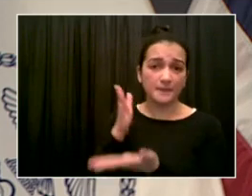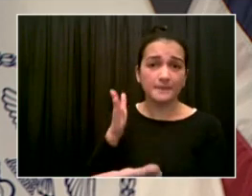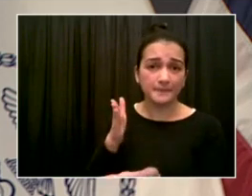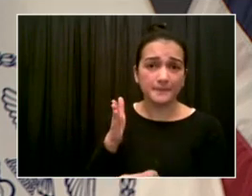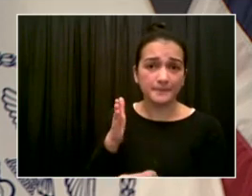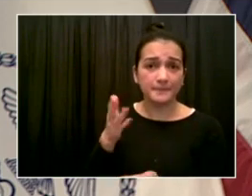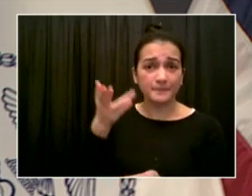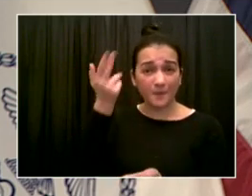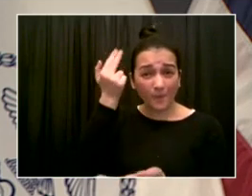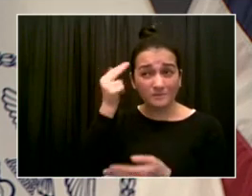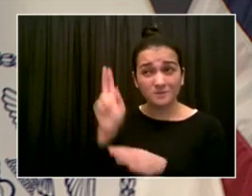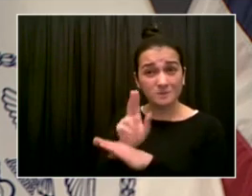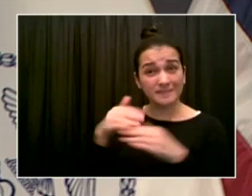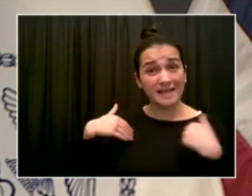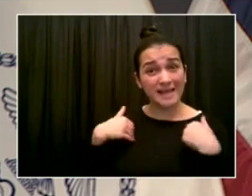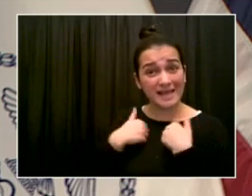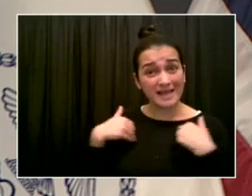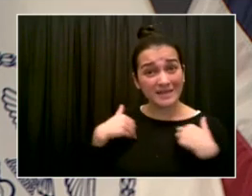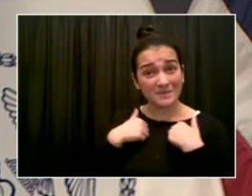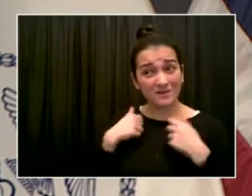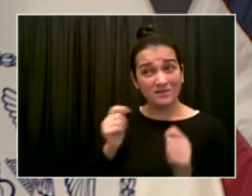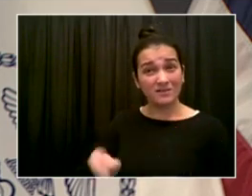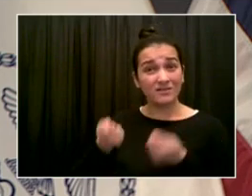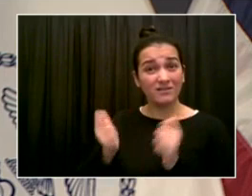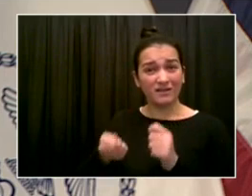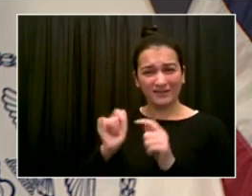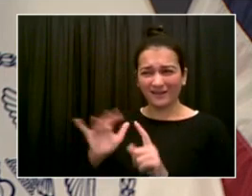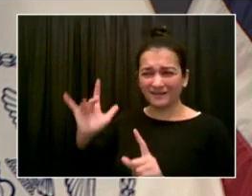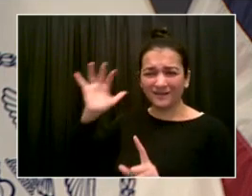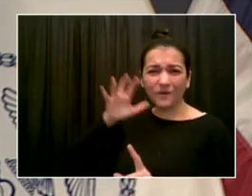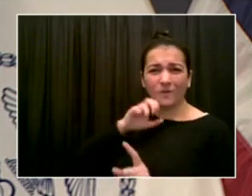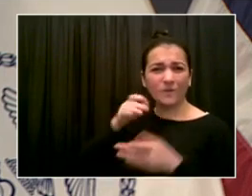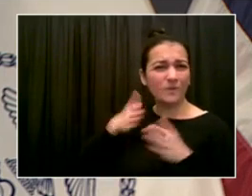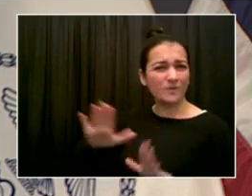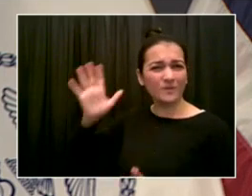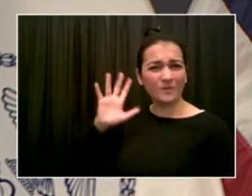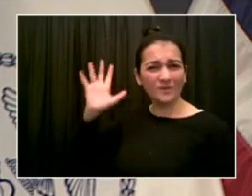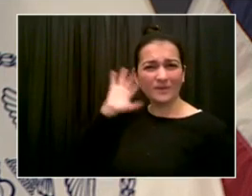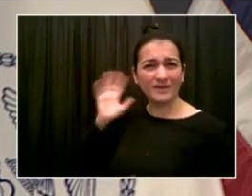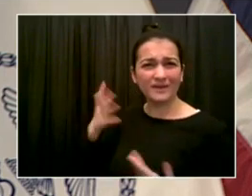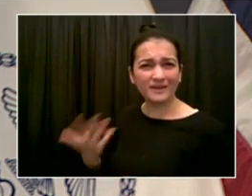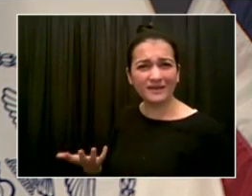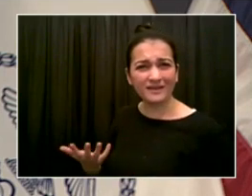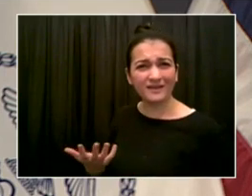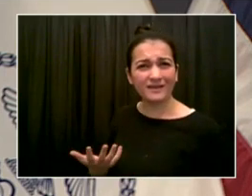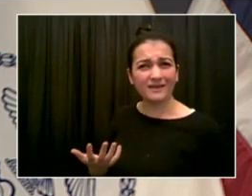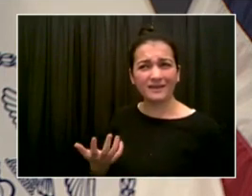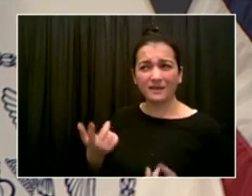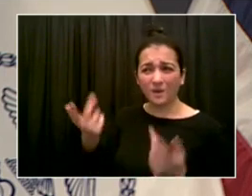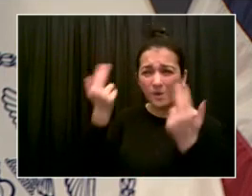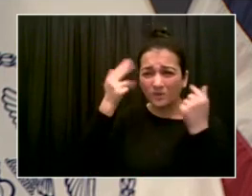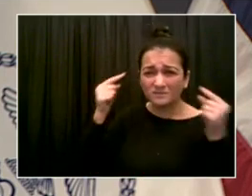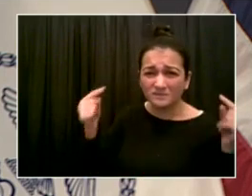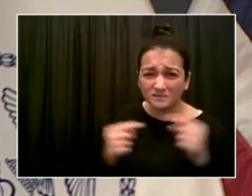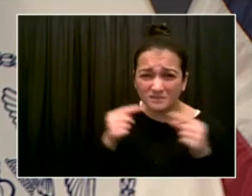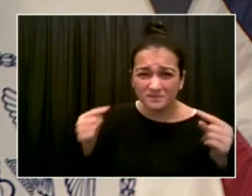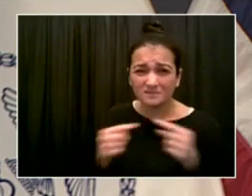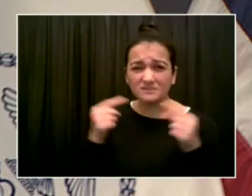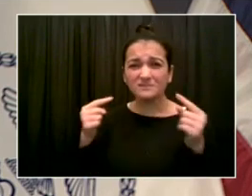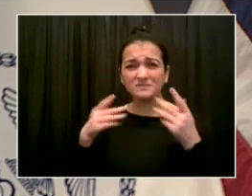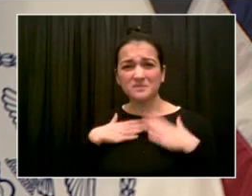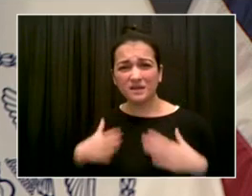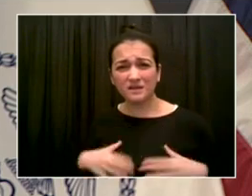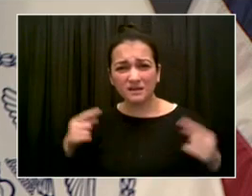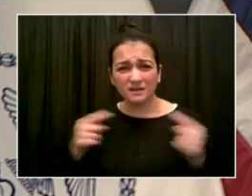seen consistently horrible images of crashes with horses and horses